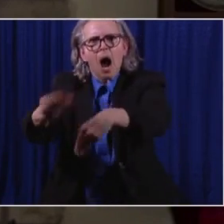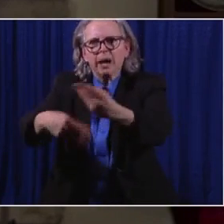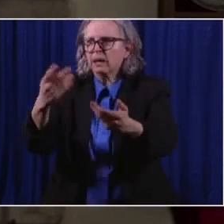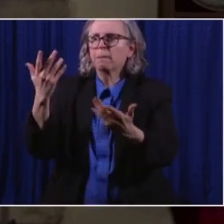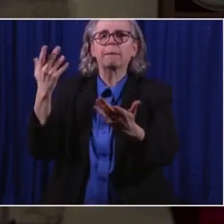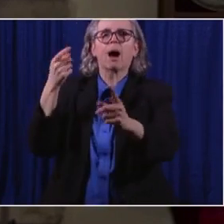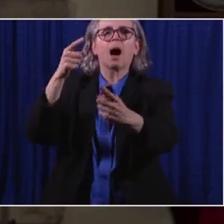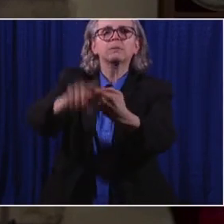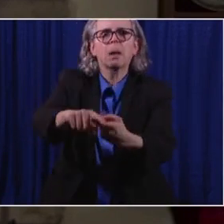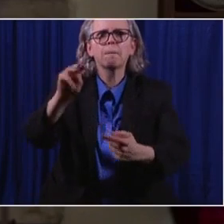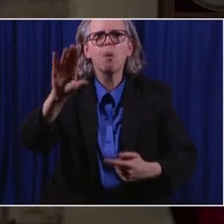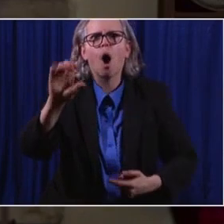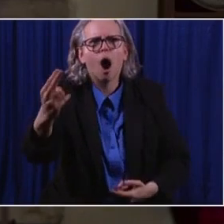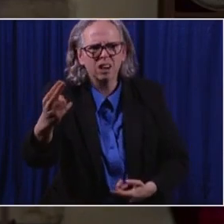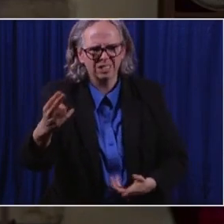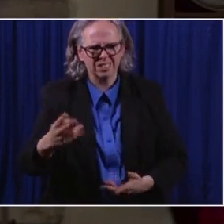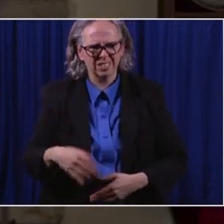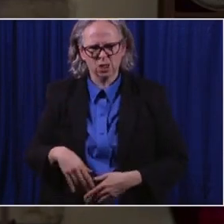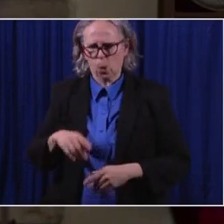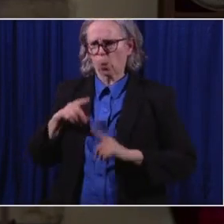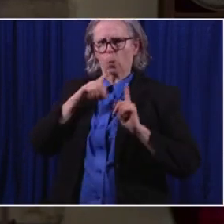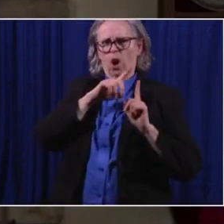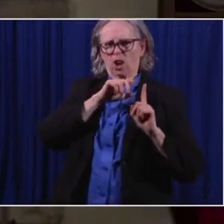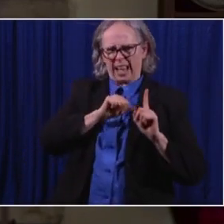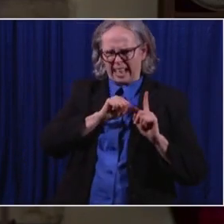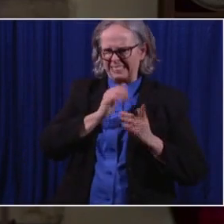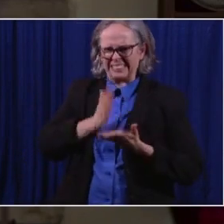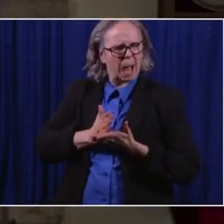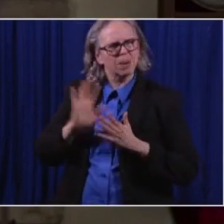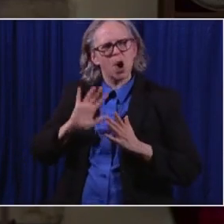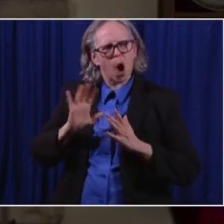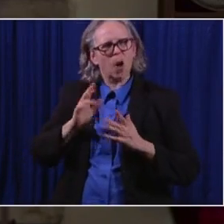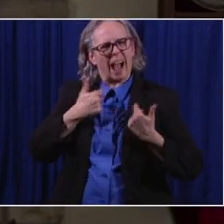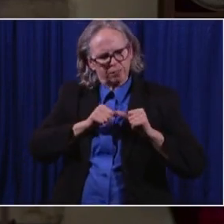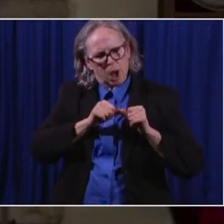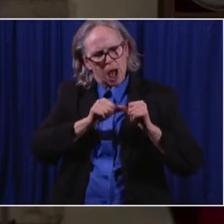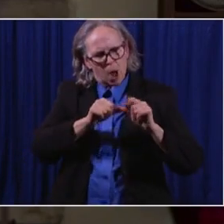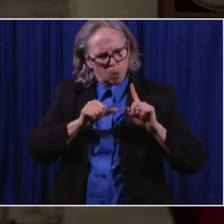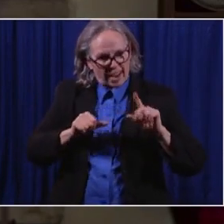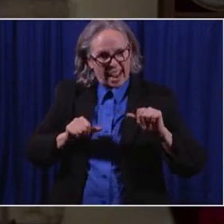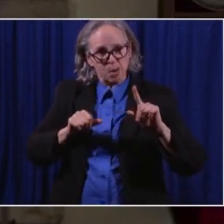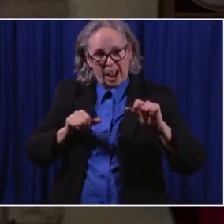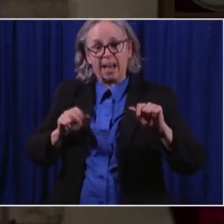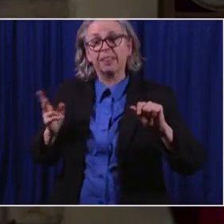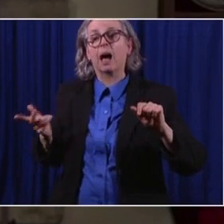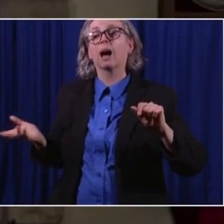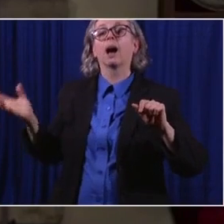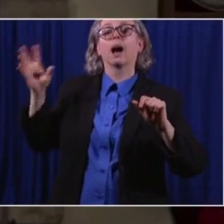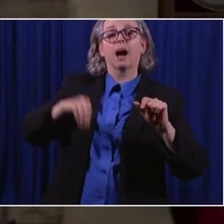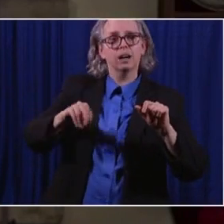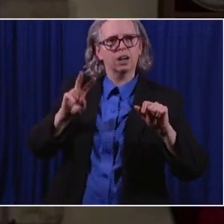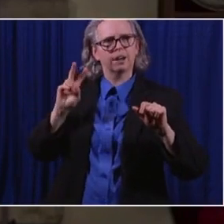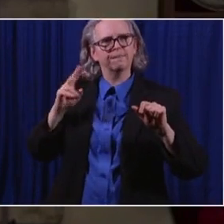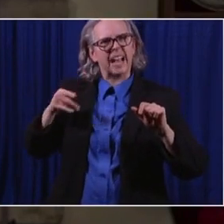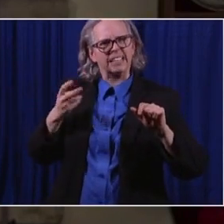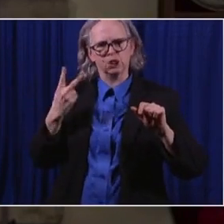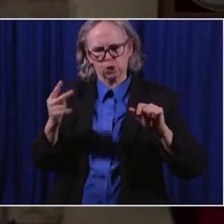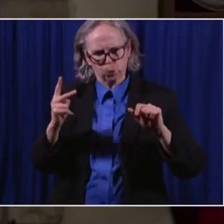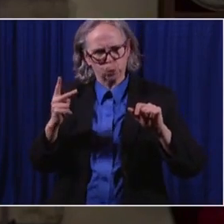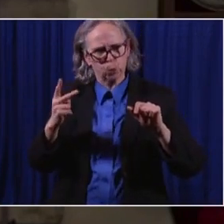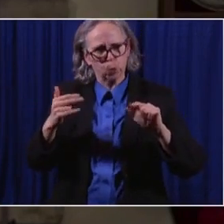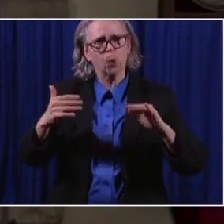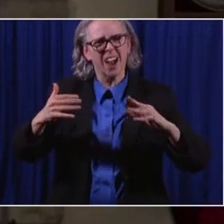not going to stop. But at some point, we're going to be able, and maybe around the mid-January, we hope, we